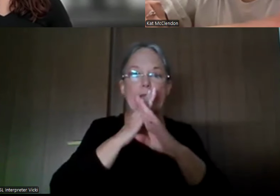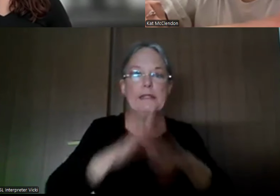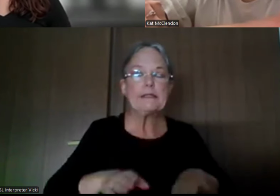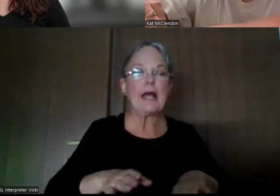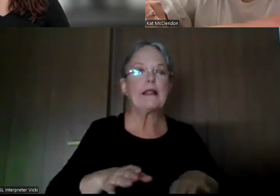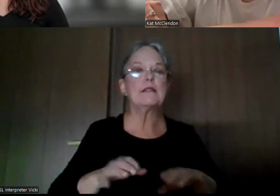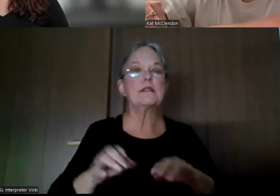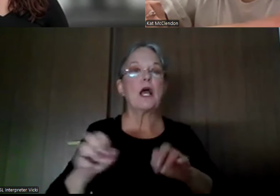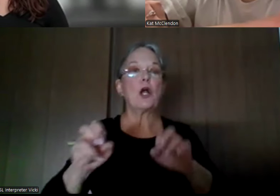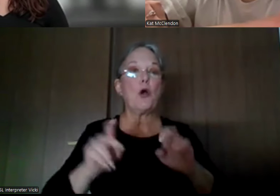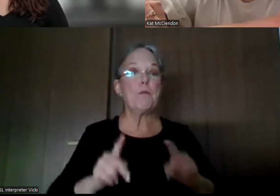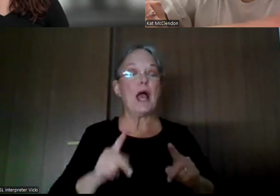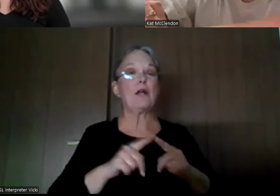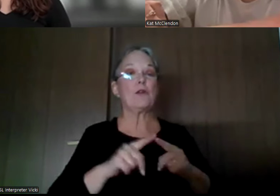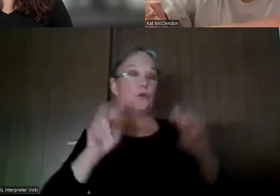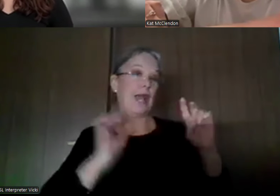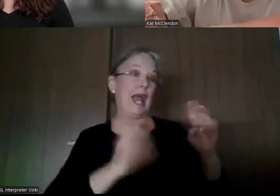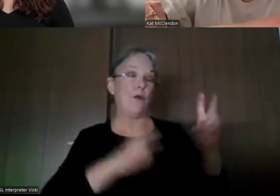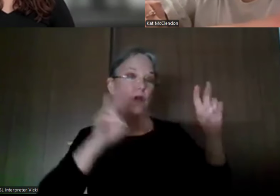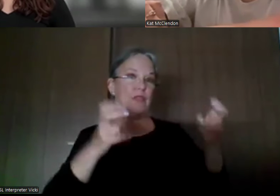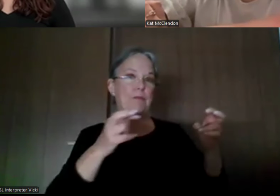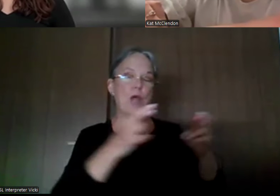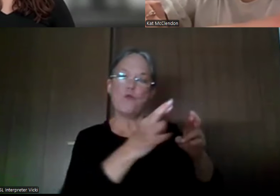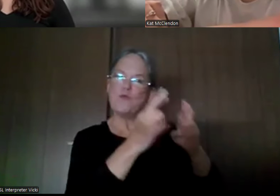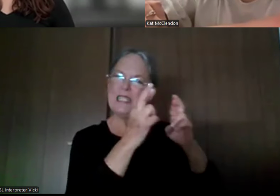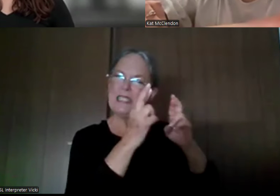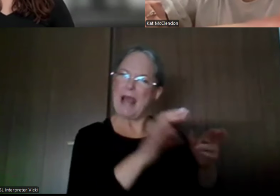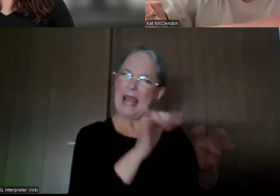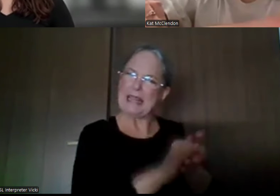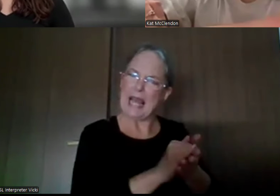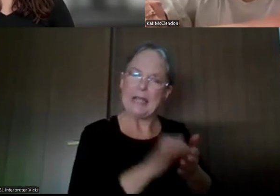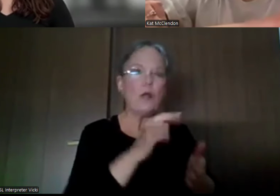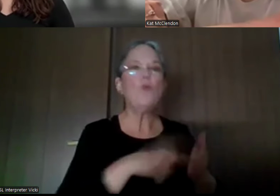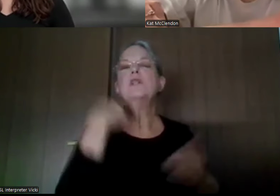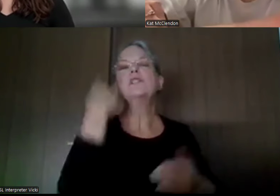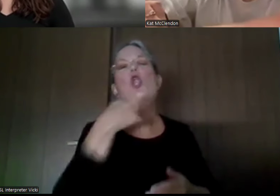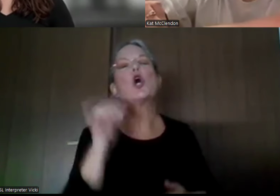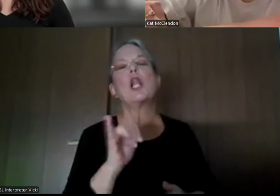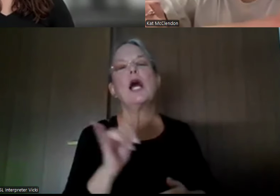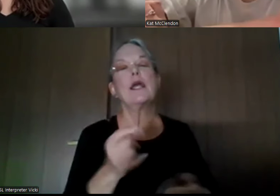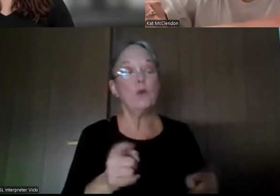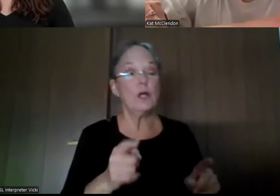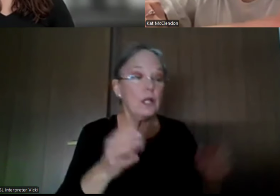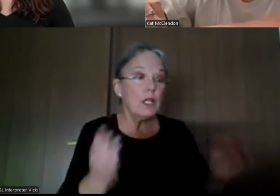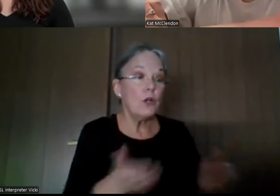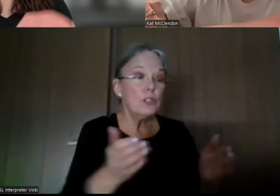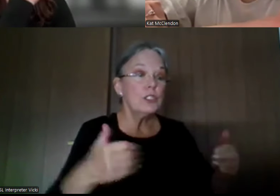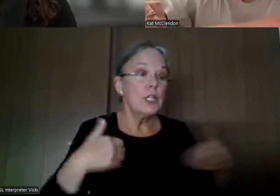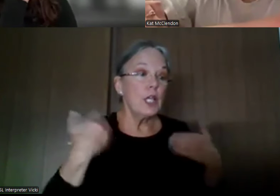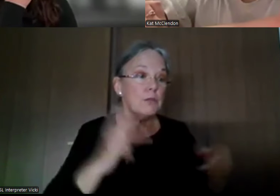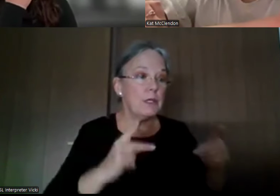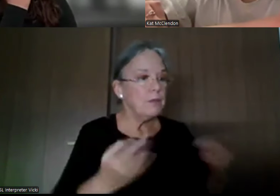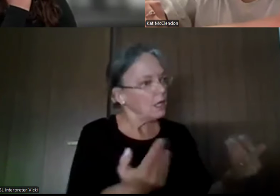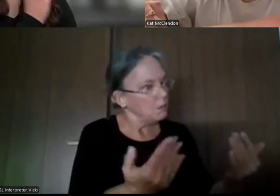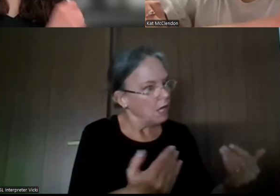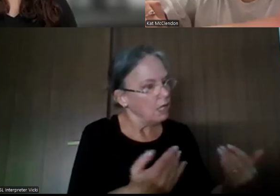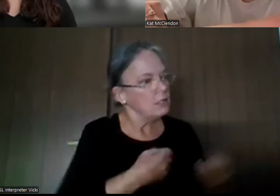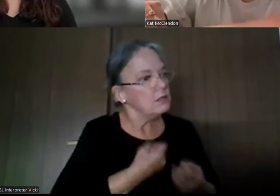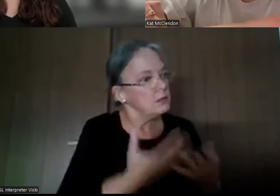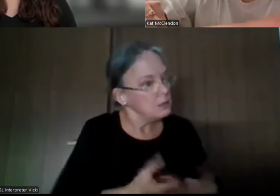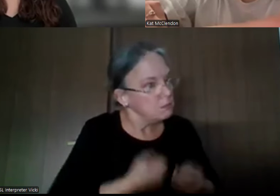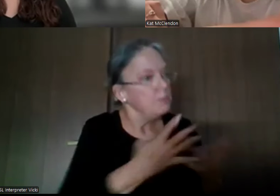theme, respect that. What does that look like when we're encouraging young people to speak up? We all